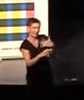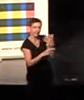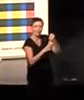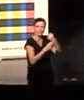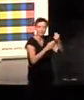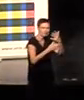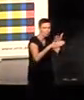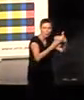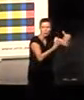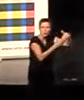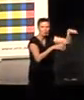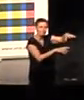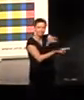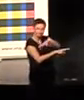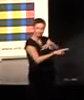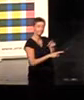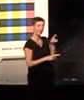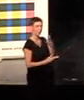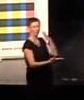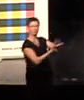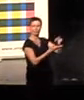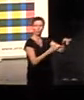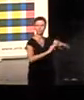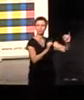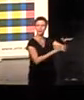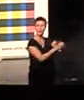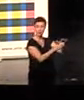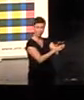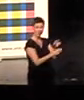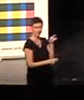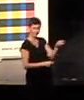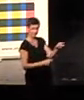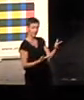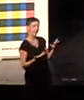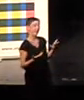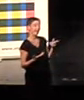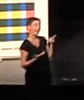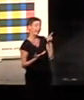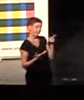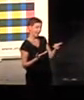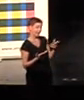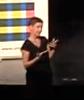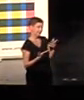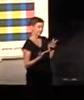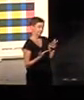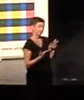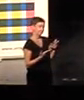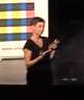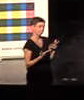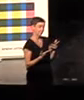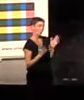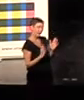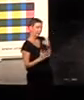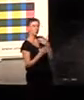tension to stick met aysist in this way but that i certainly de idac2 happen en hoe hard